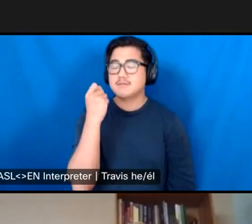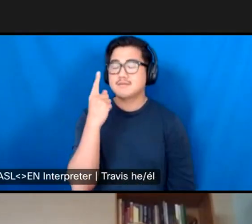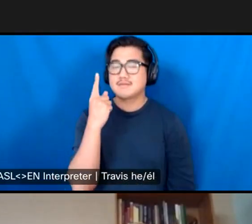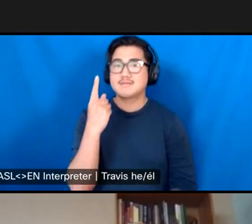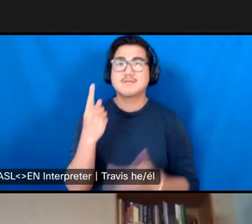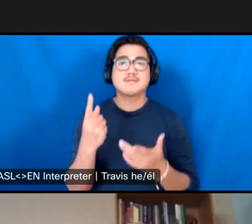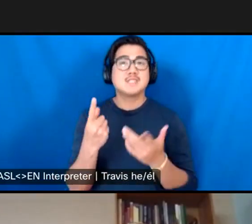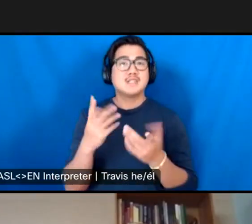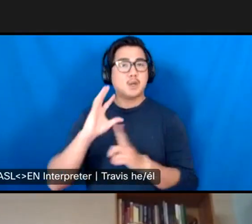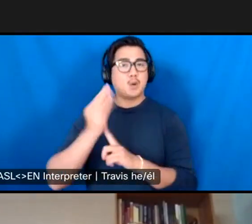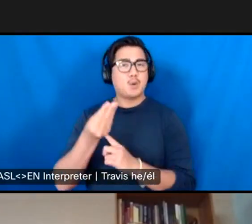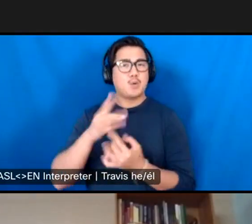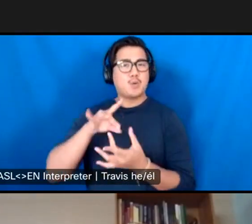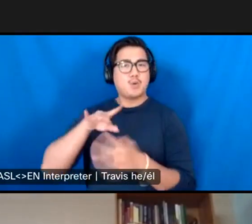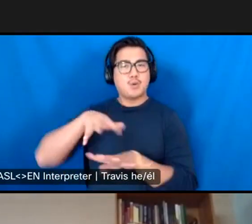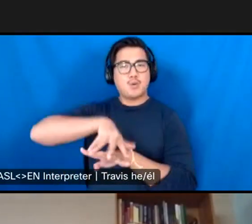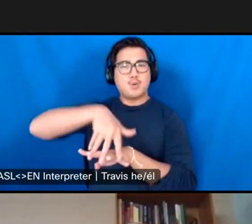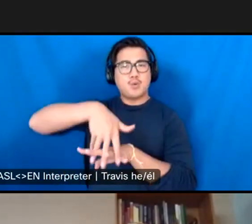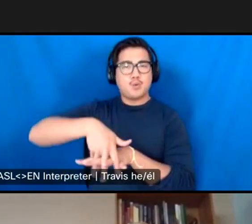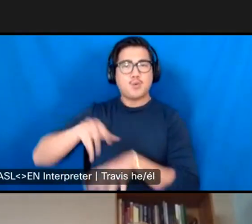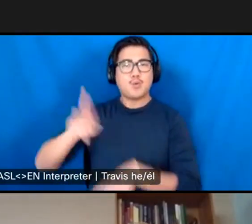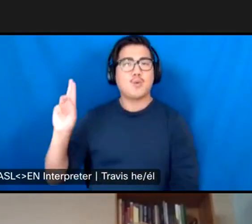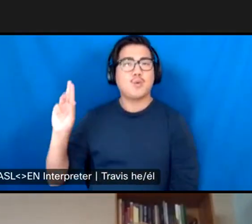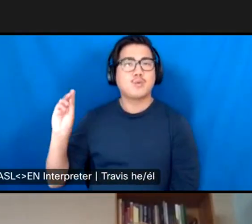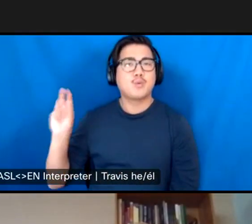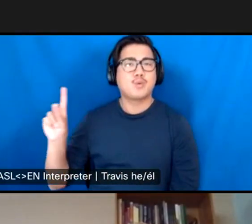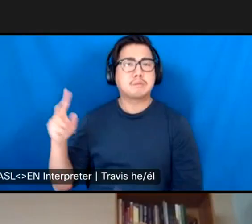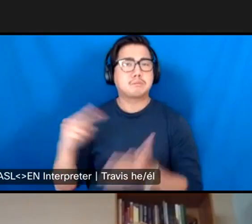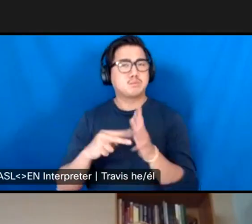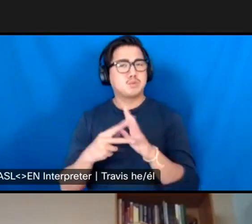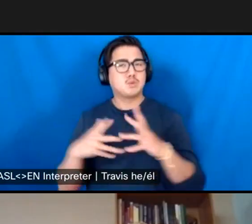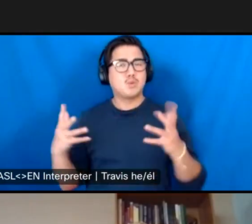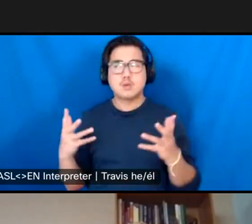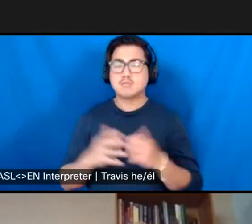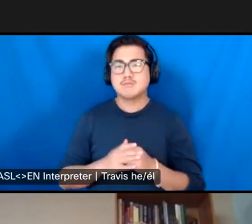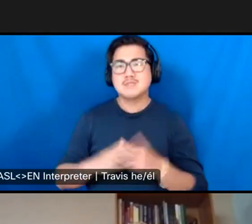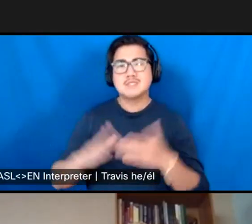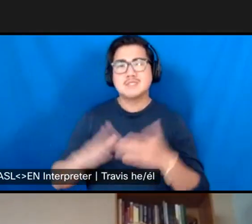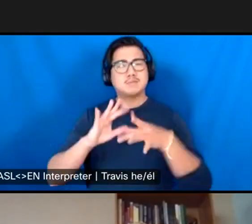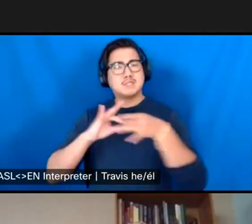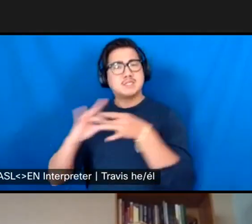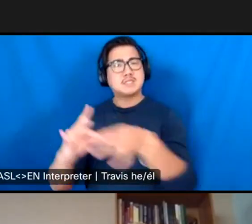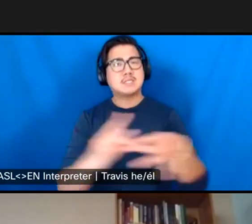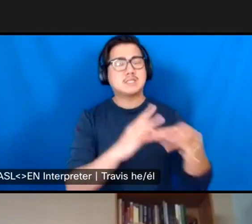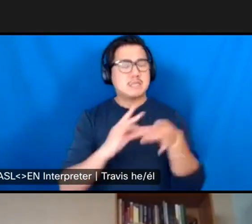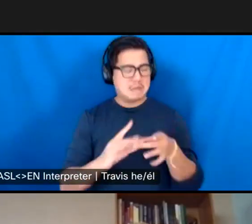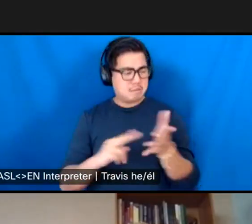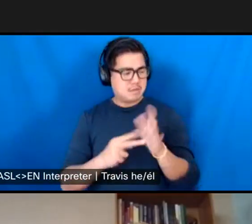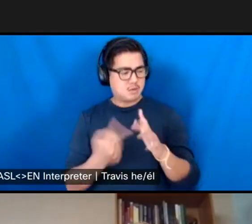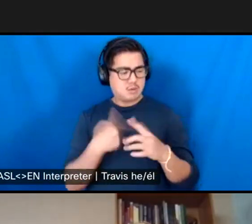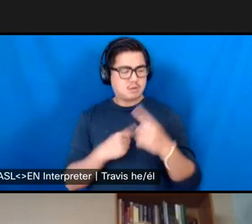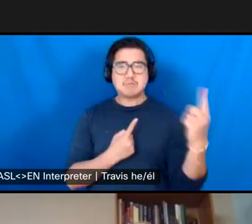being rooted culturally, we're talking about being in community and not being silos and healing